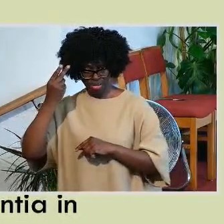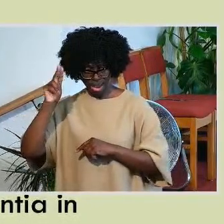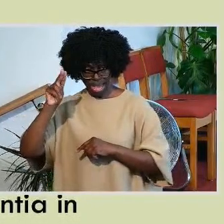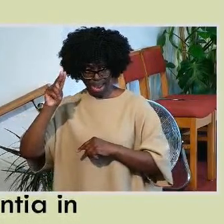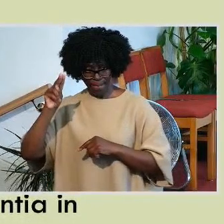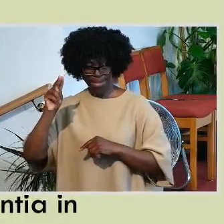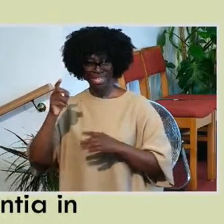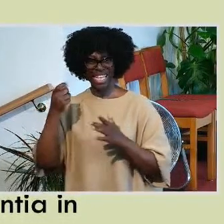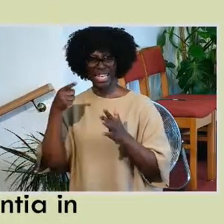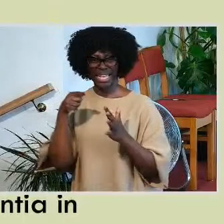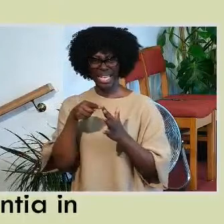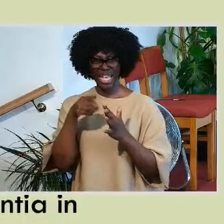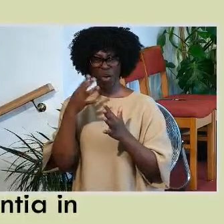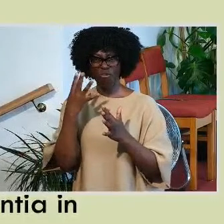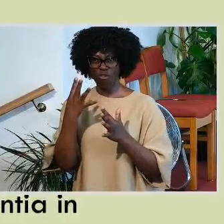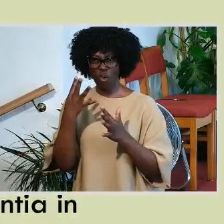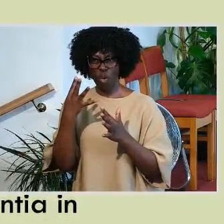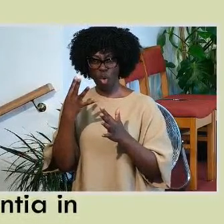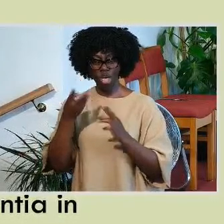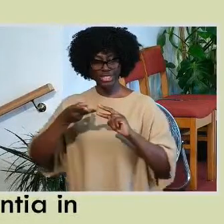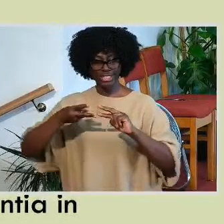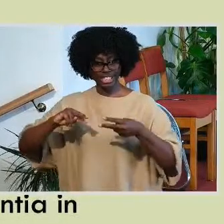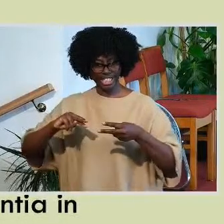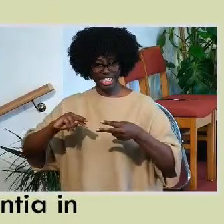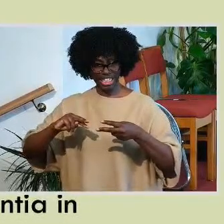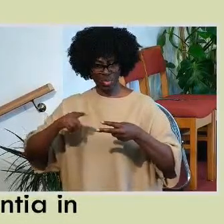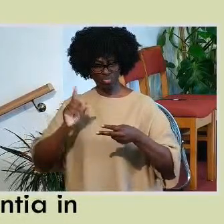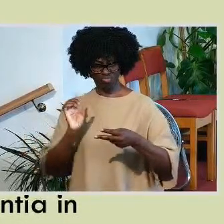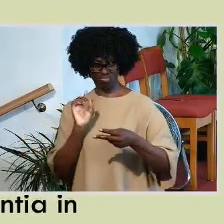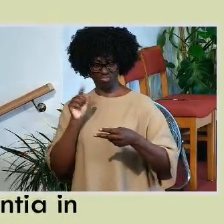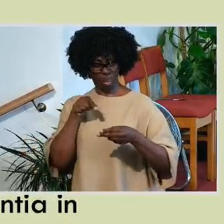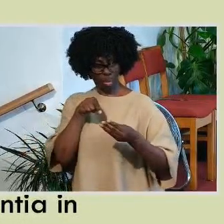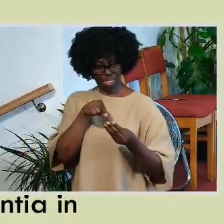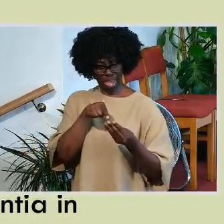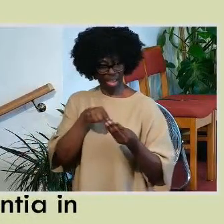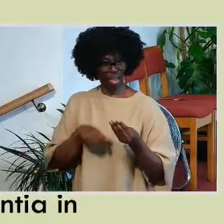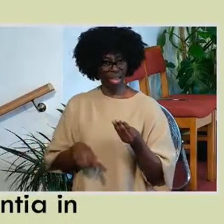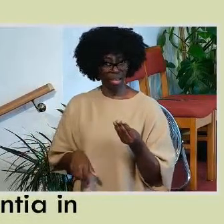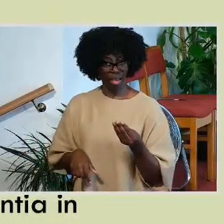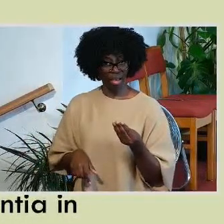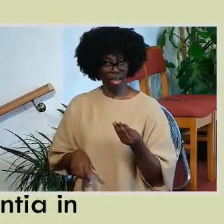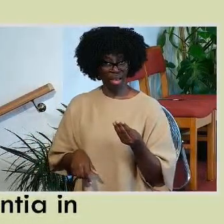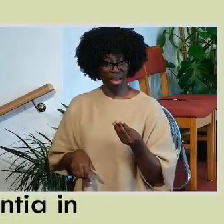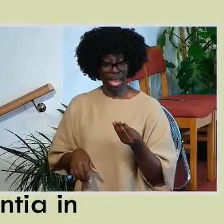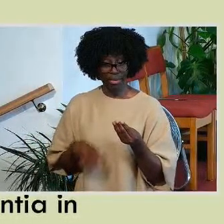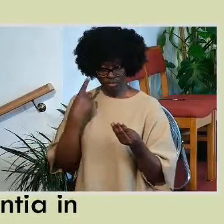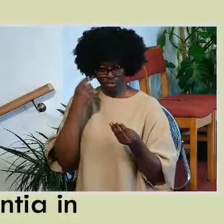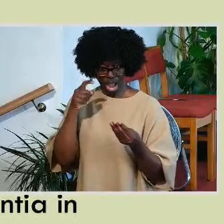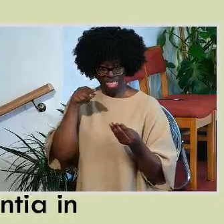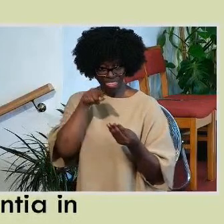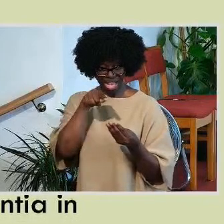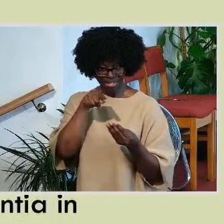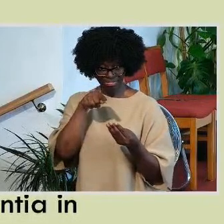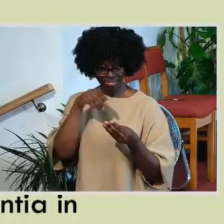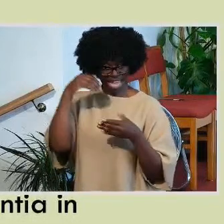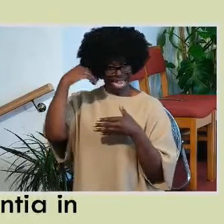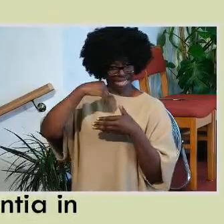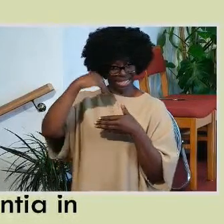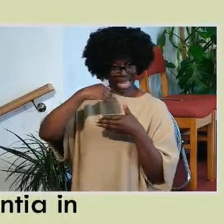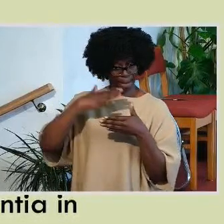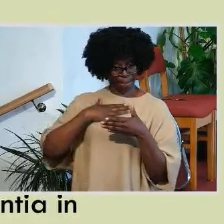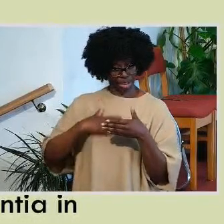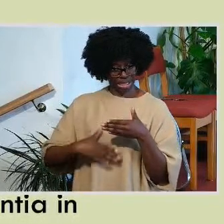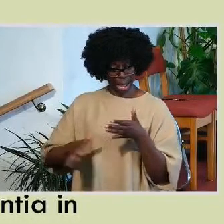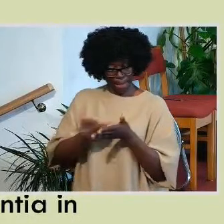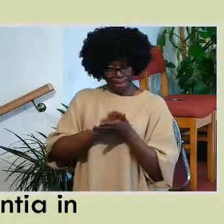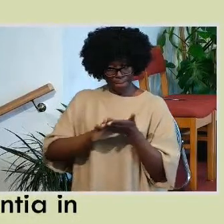is common. This has been found to increase somebody's risk of dementia. So, it's about 2 times the